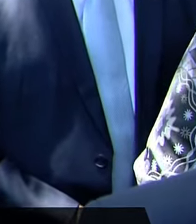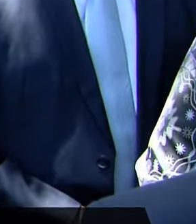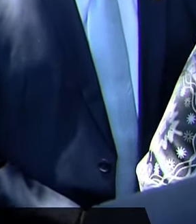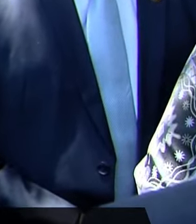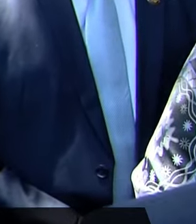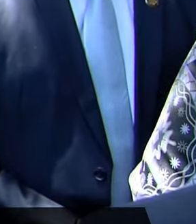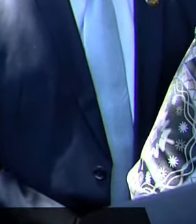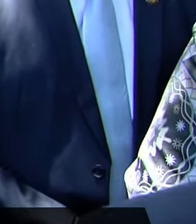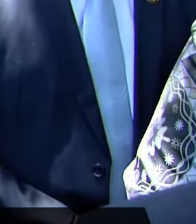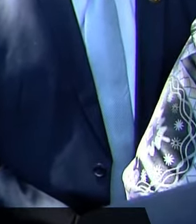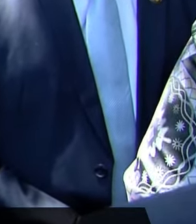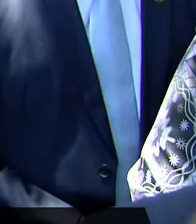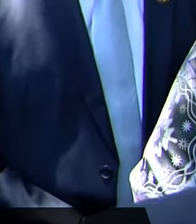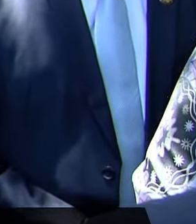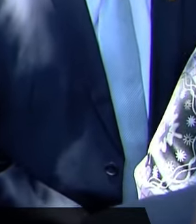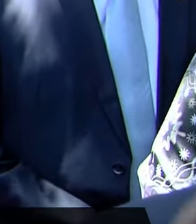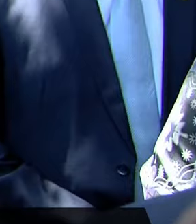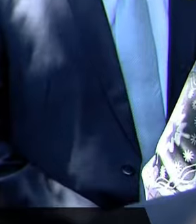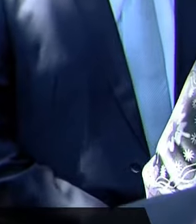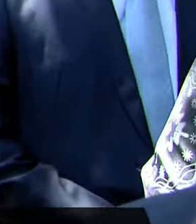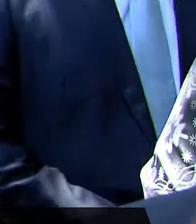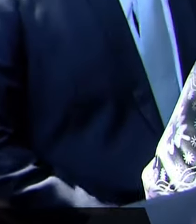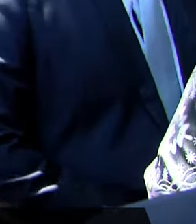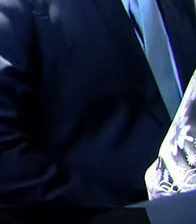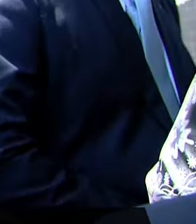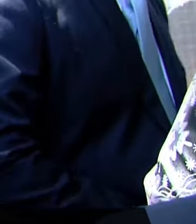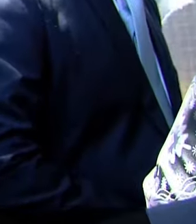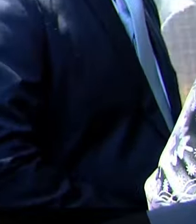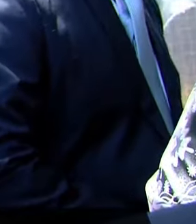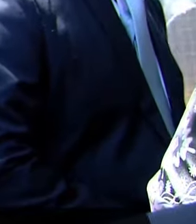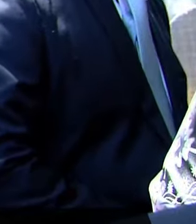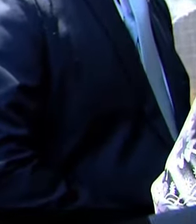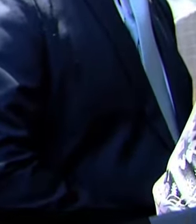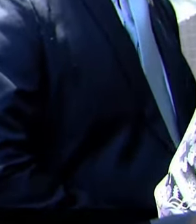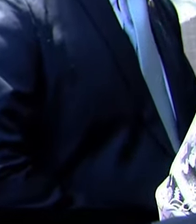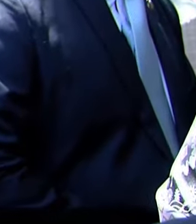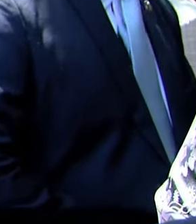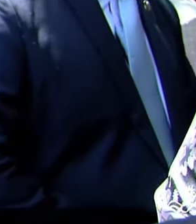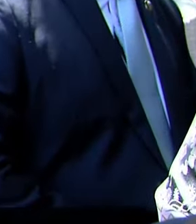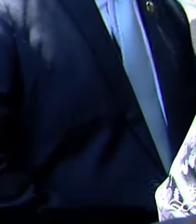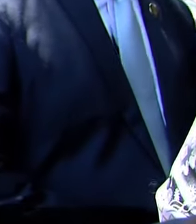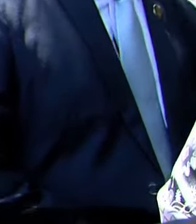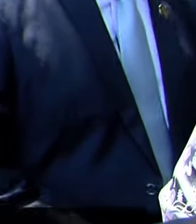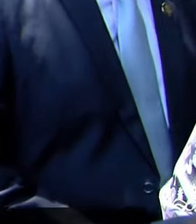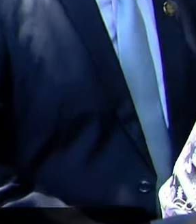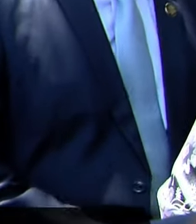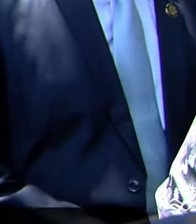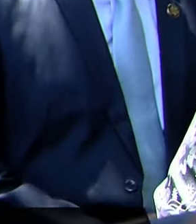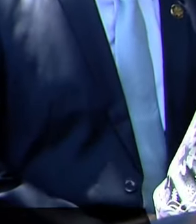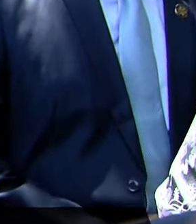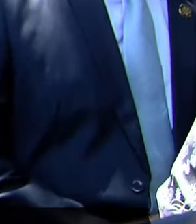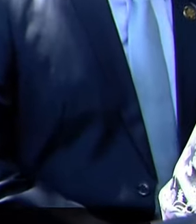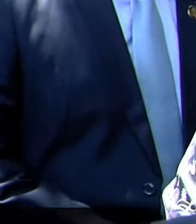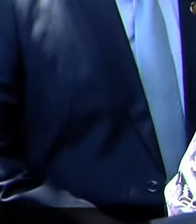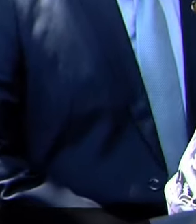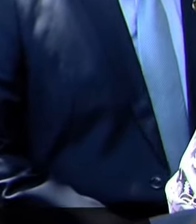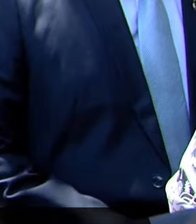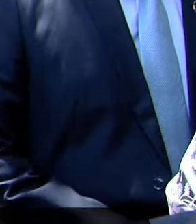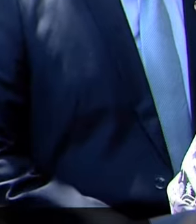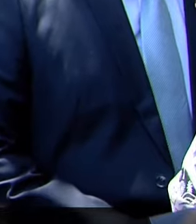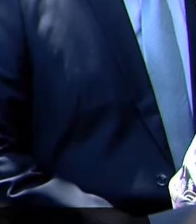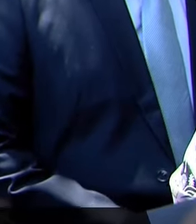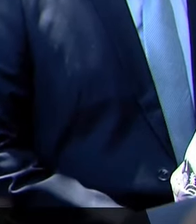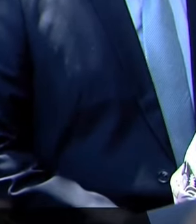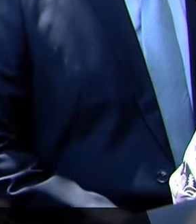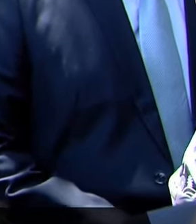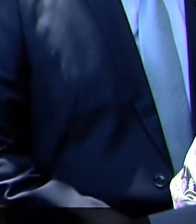sufficient, strong enough leadership were given, I think you'd get many millions of South Africans who would want to engage all of these